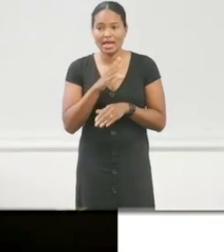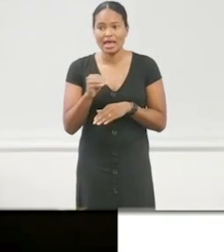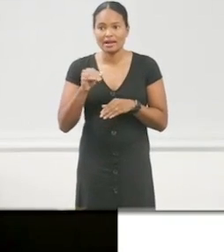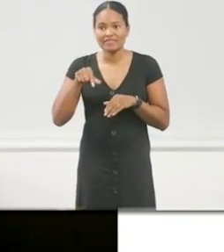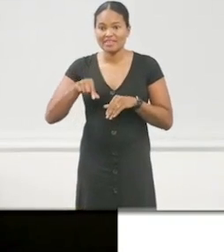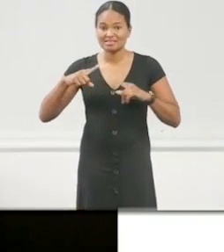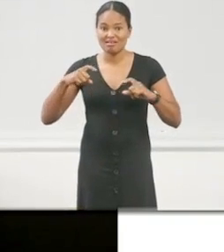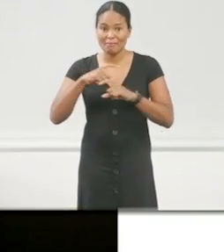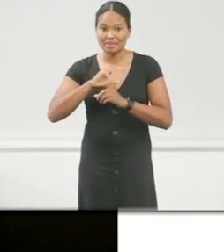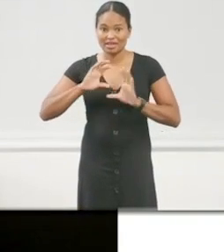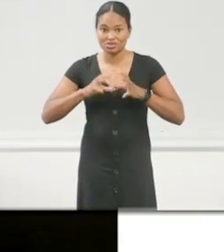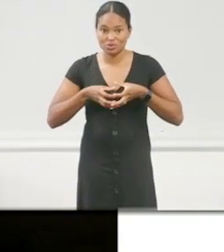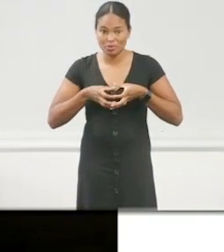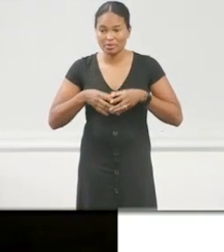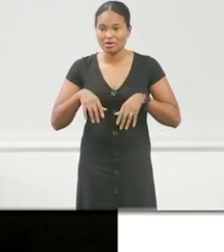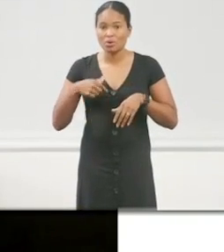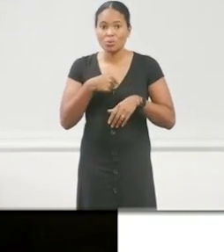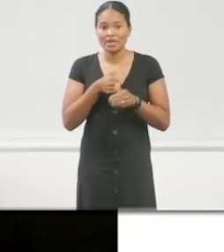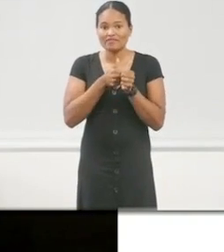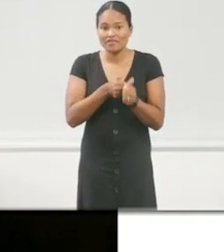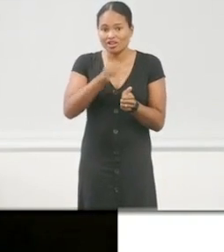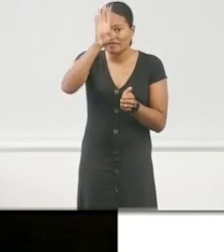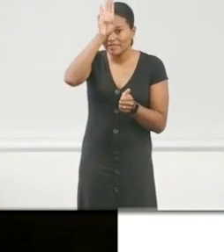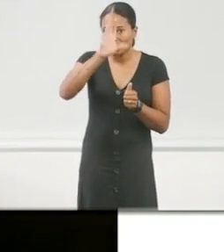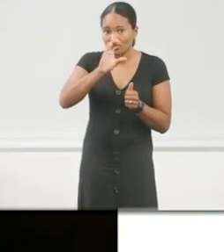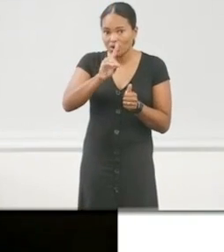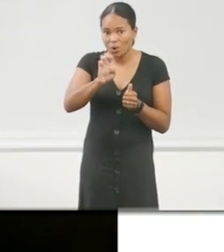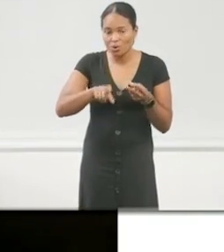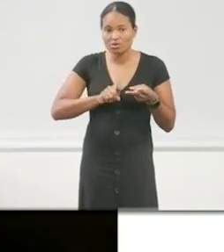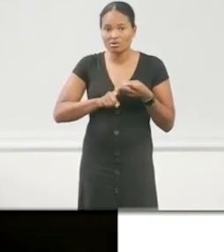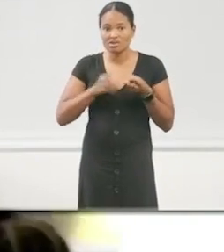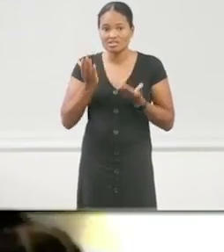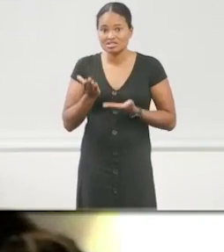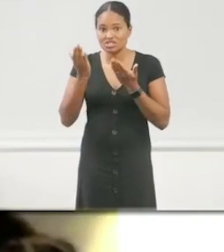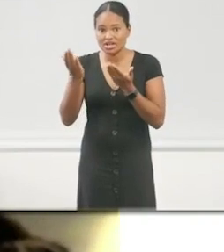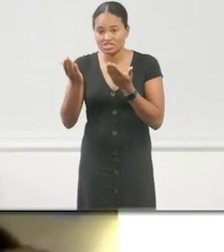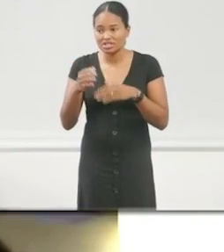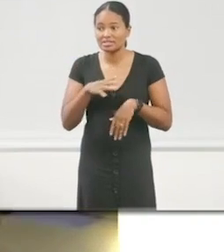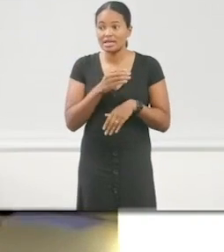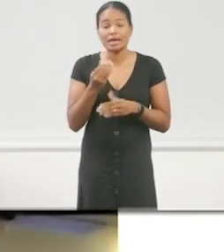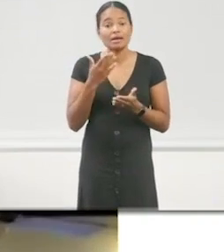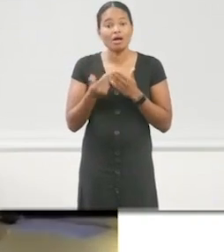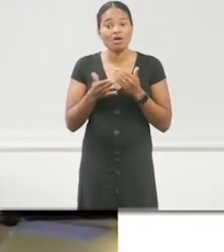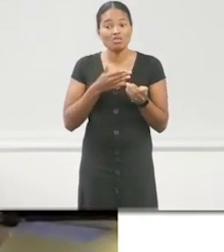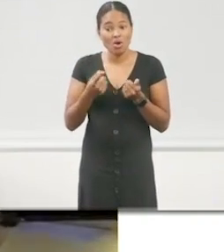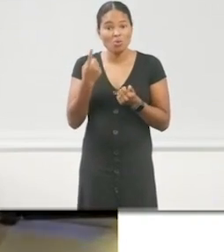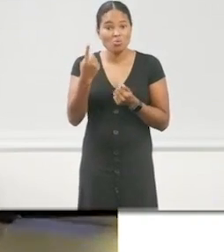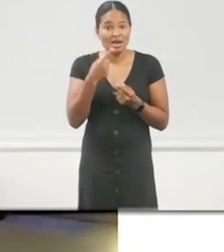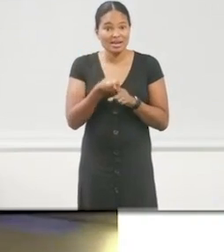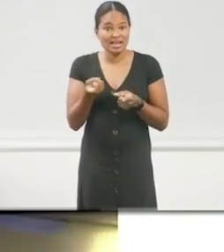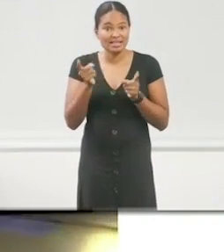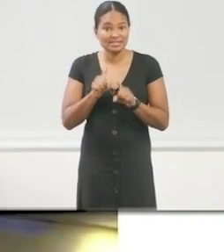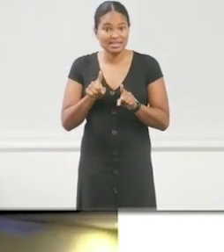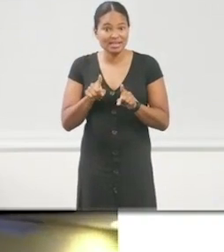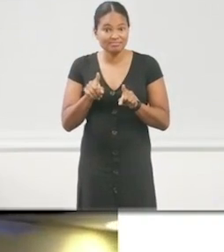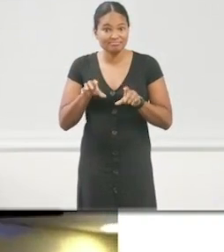who have followed fire code, followed suggestions, and although they had an unfortunate incident here, they